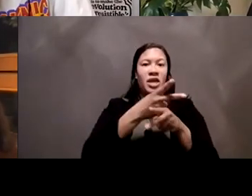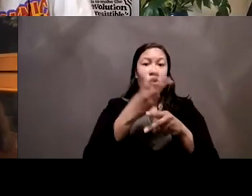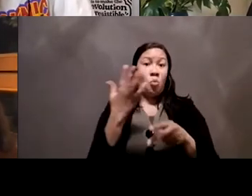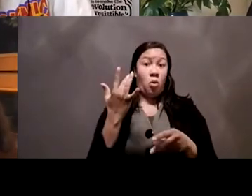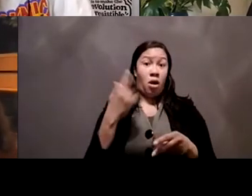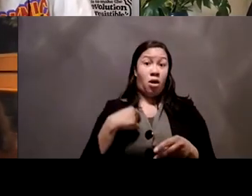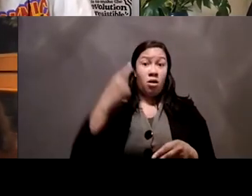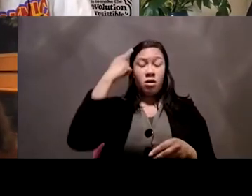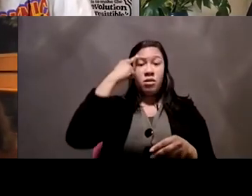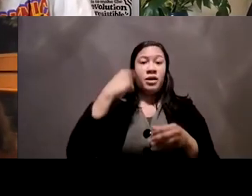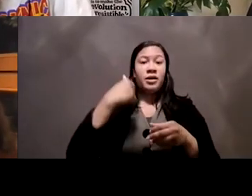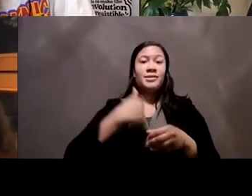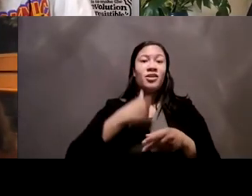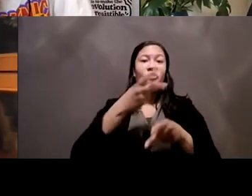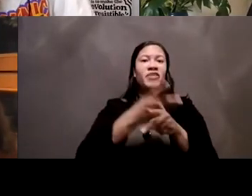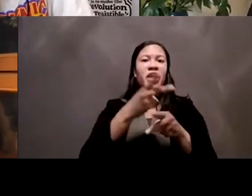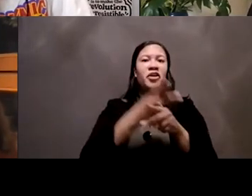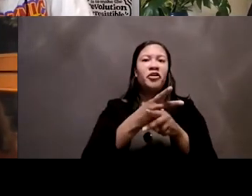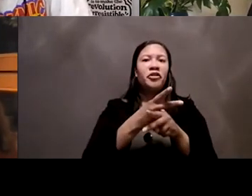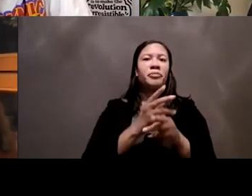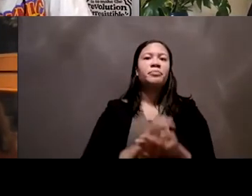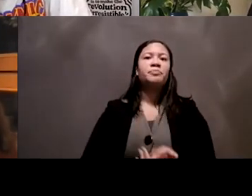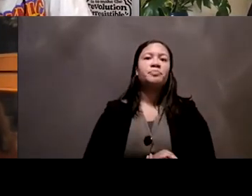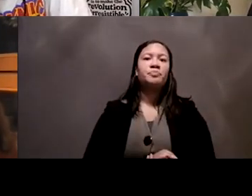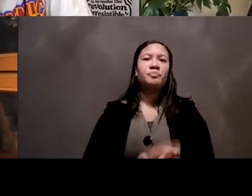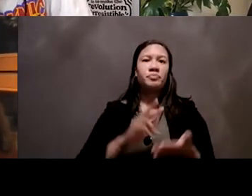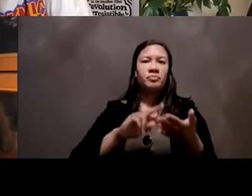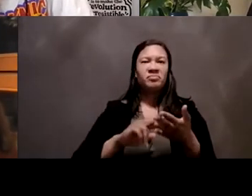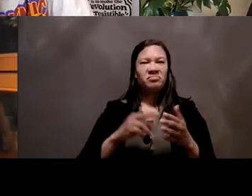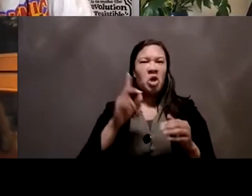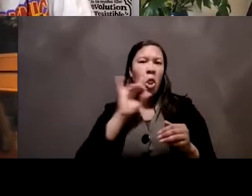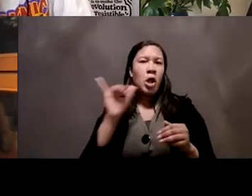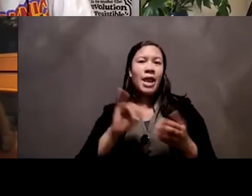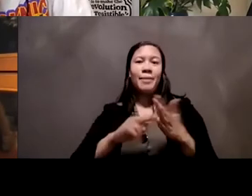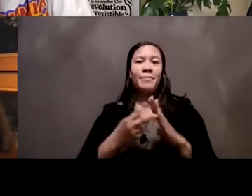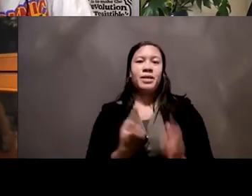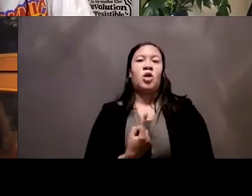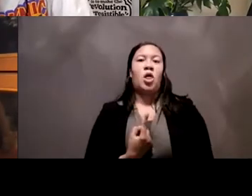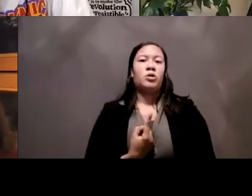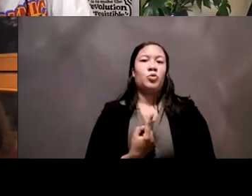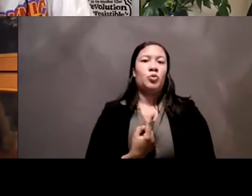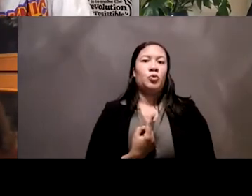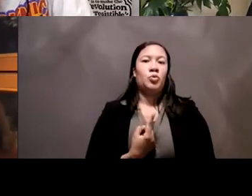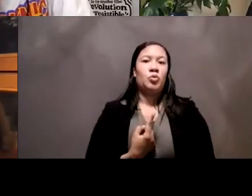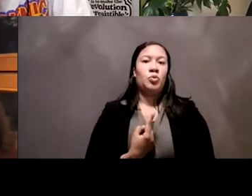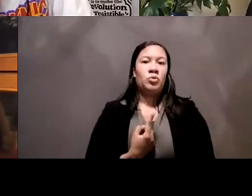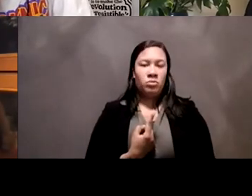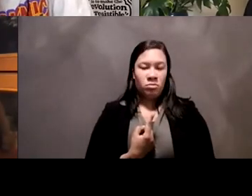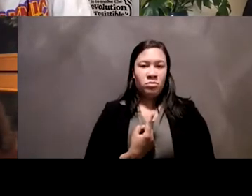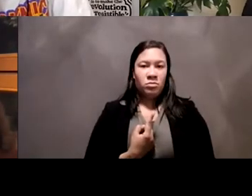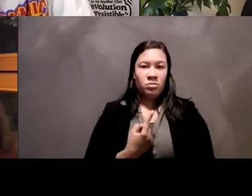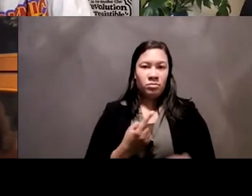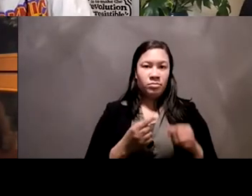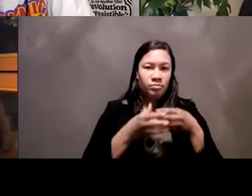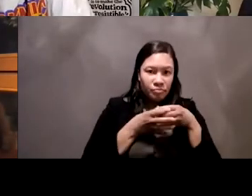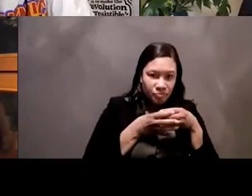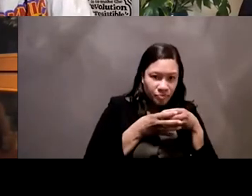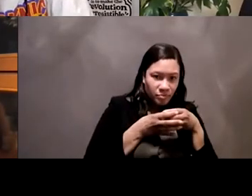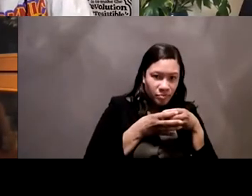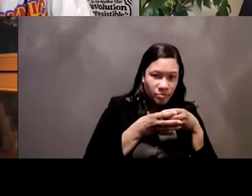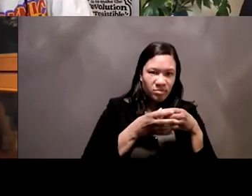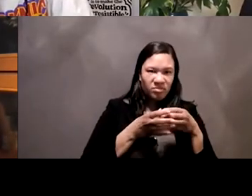self-care kind of implies this solitude and the siloing that I find to be really rooted in